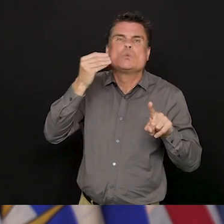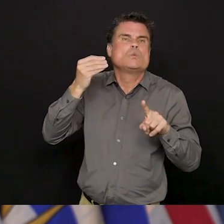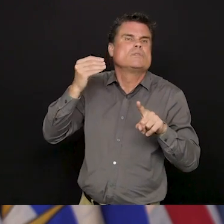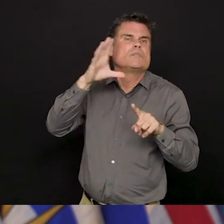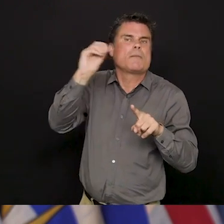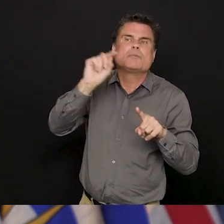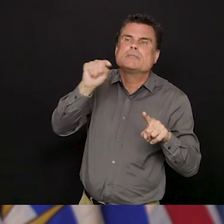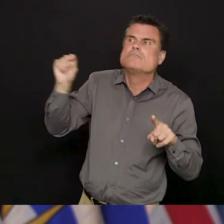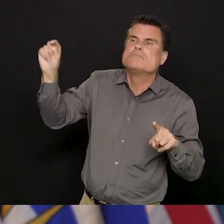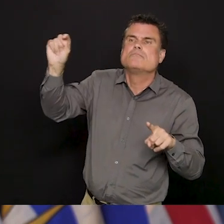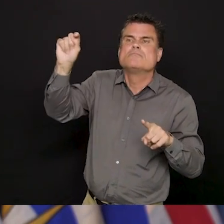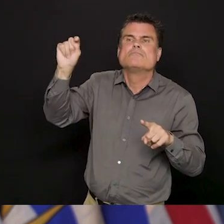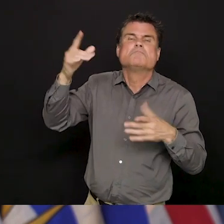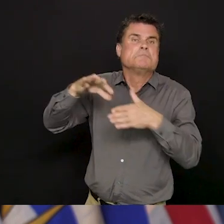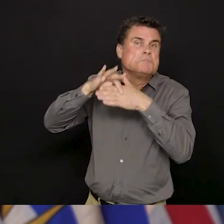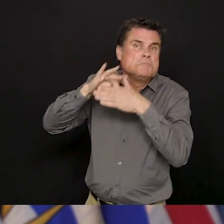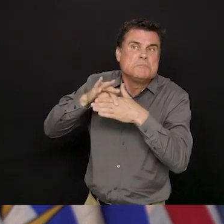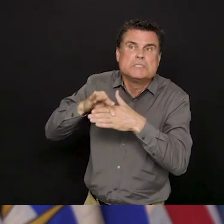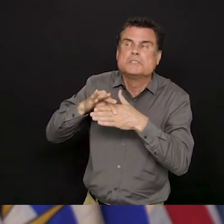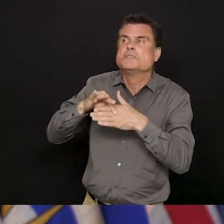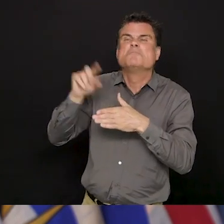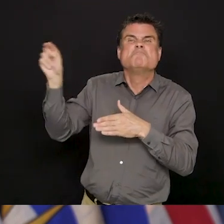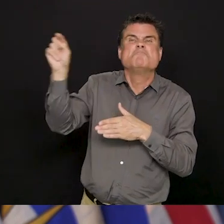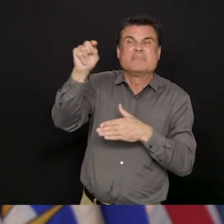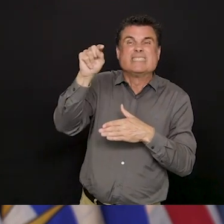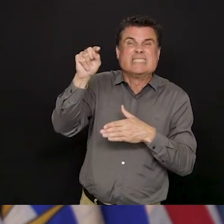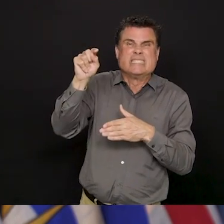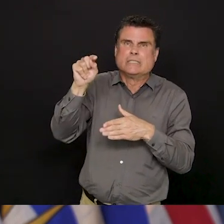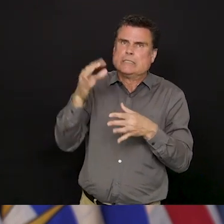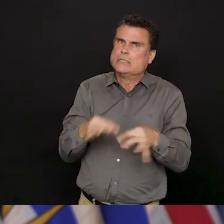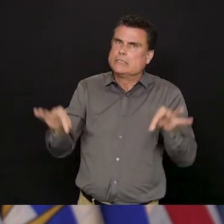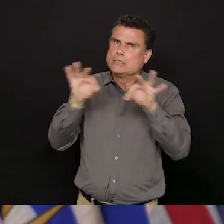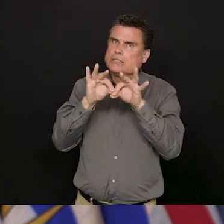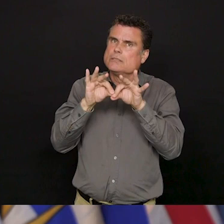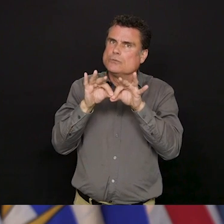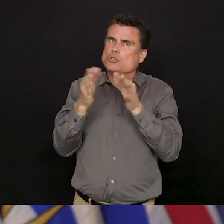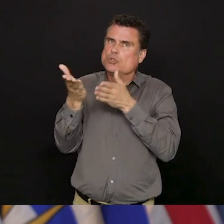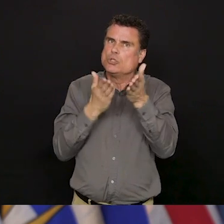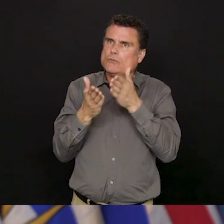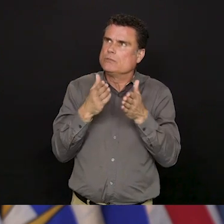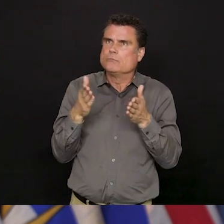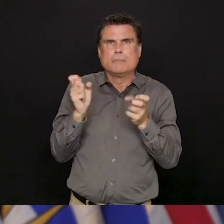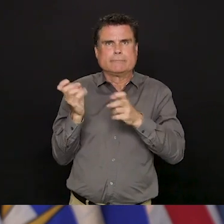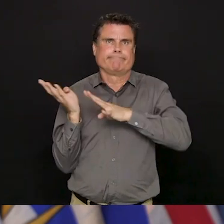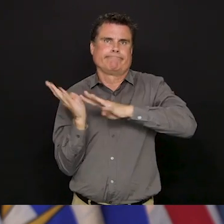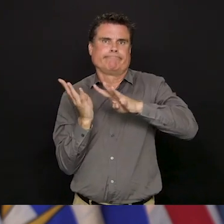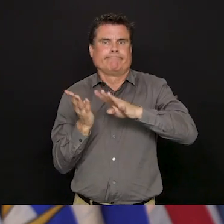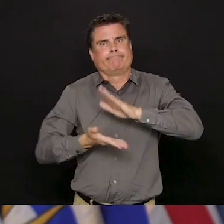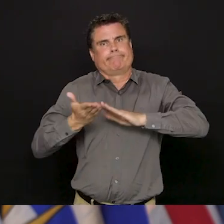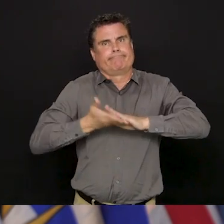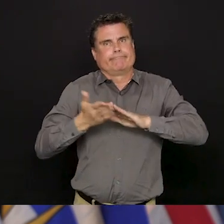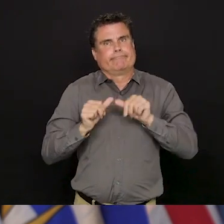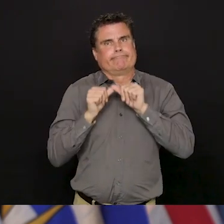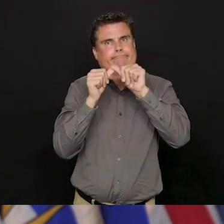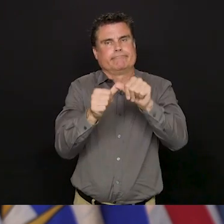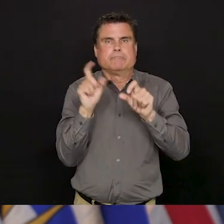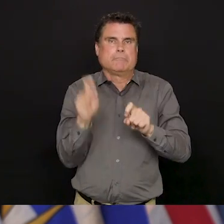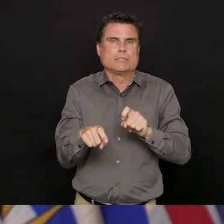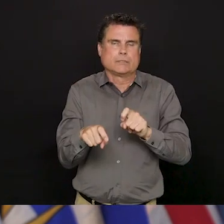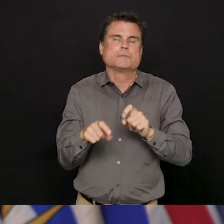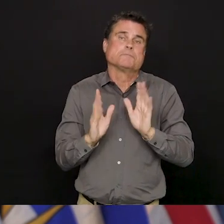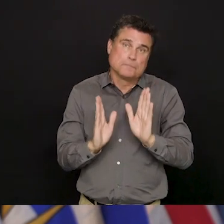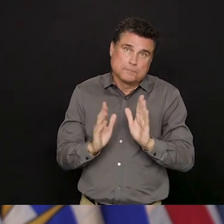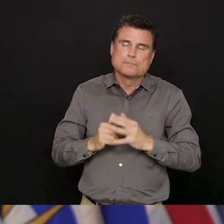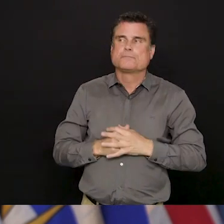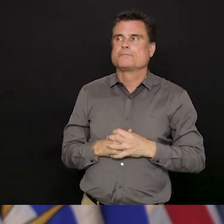detailed investigation, obviously I get reports from them on how it's working. So they had a report of a community